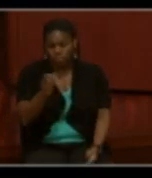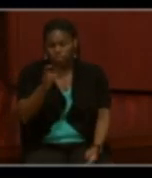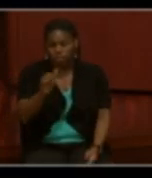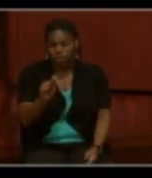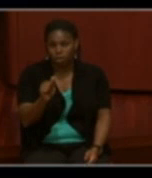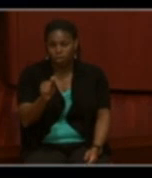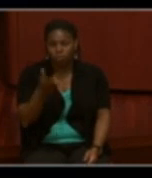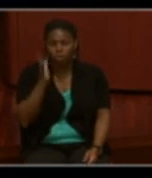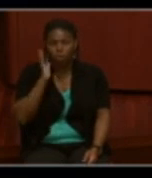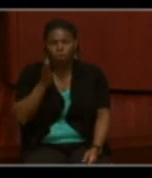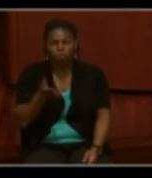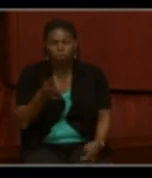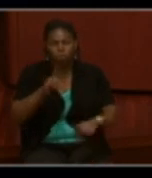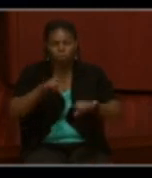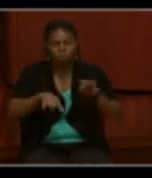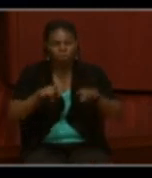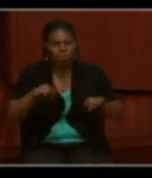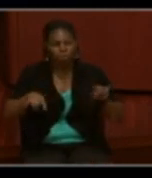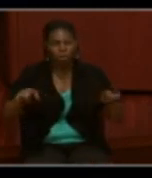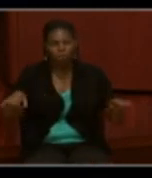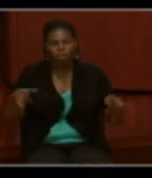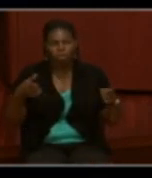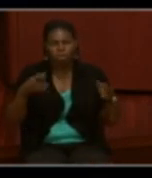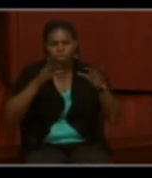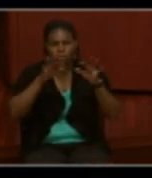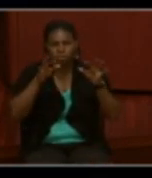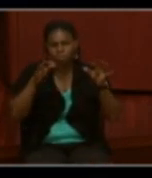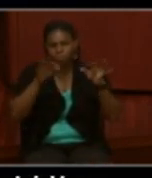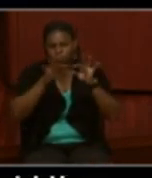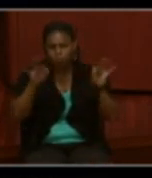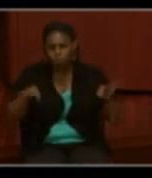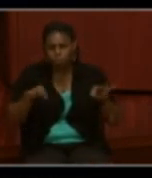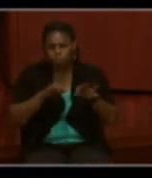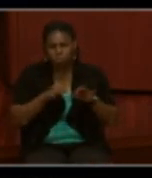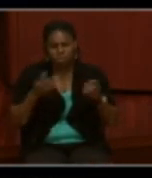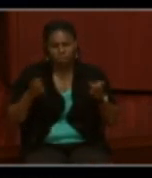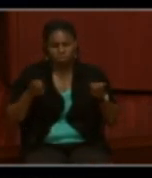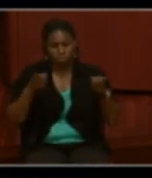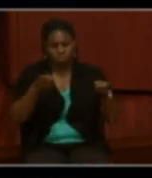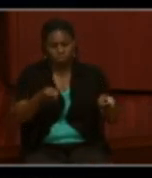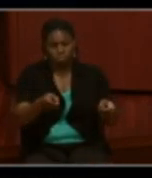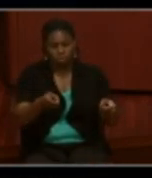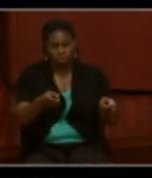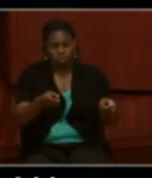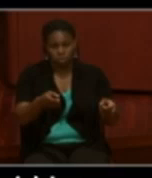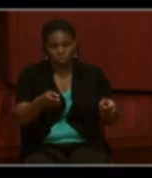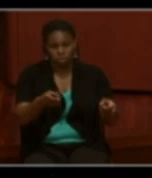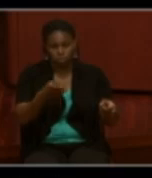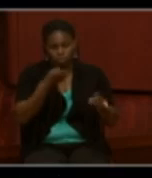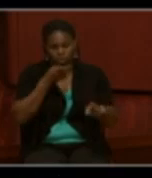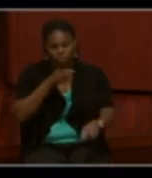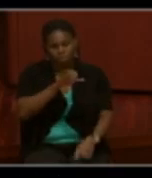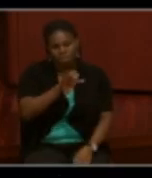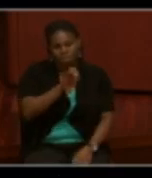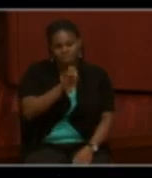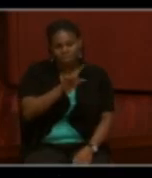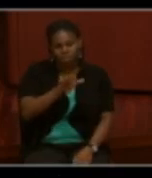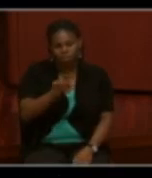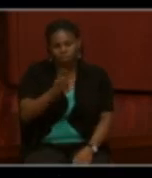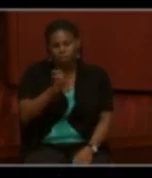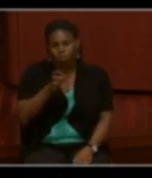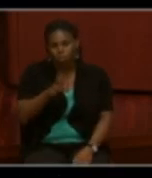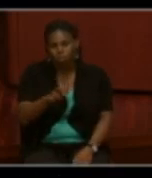going to be these various forms of records that were produced during the period of the Civil War, during the period